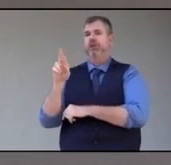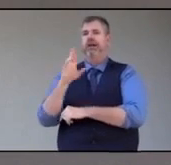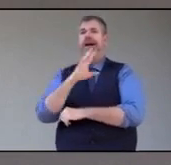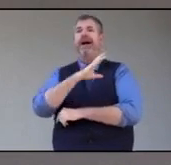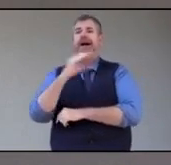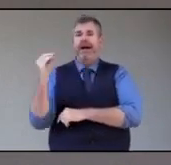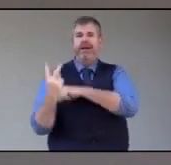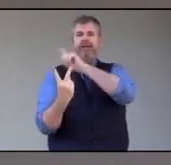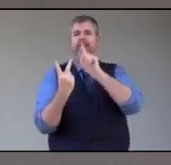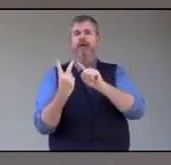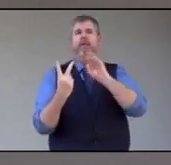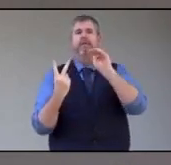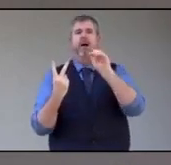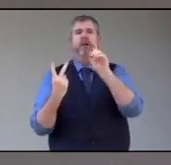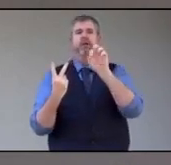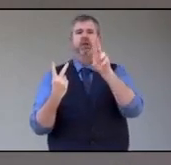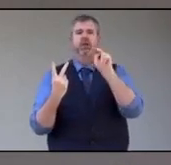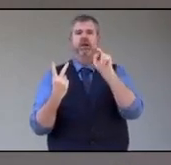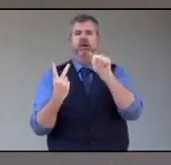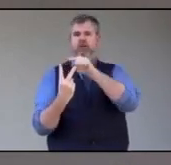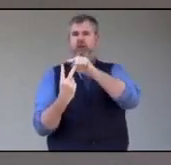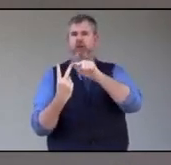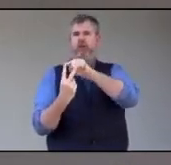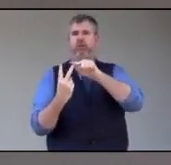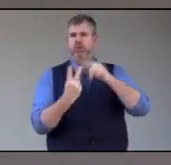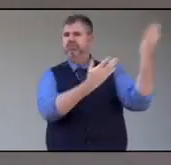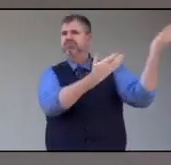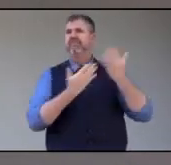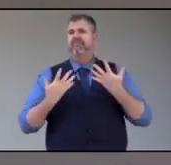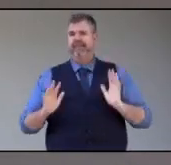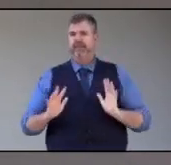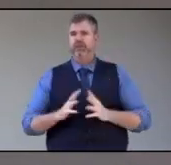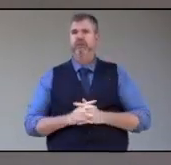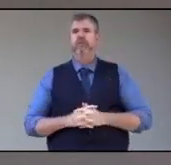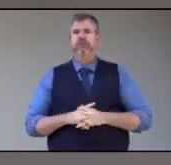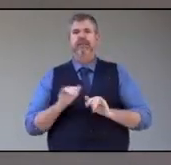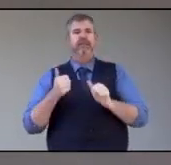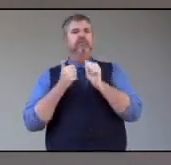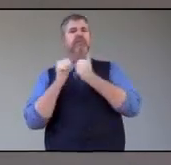county. We are following strictly the CDC's guidance for